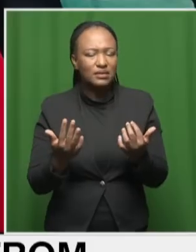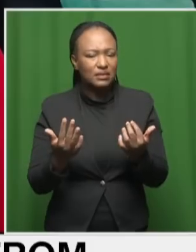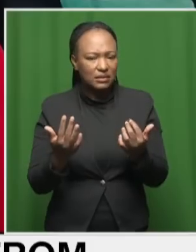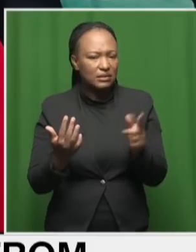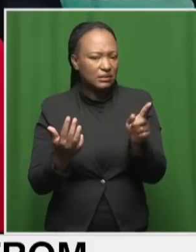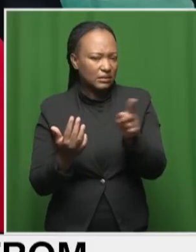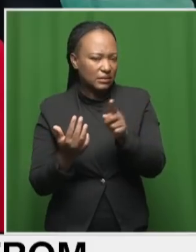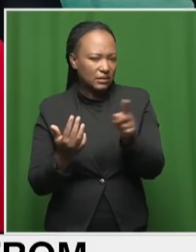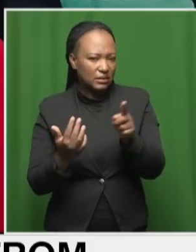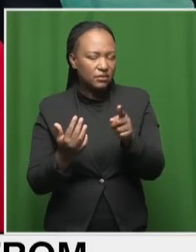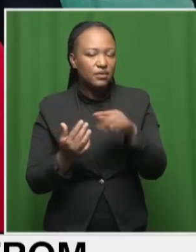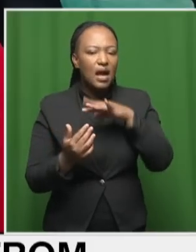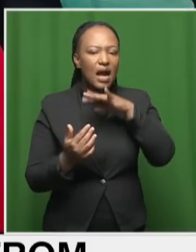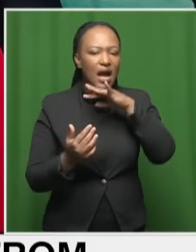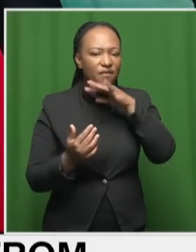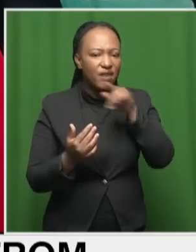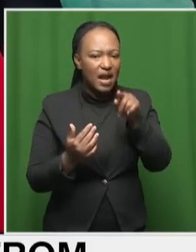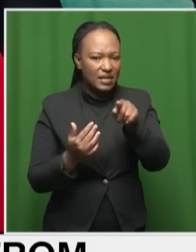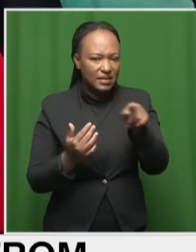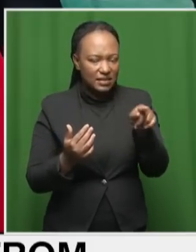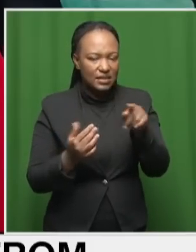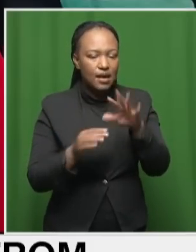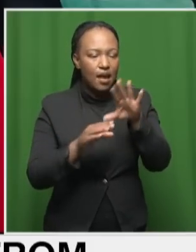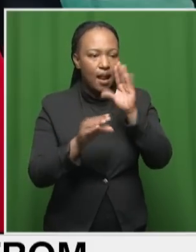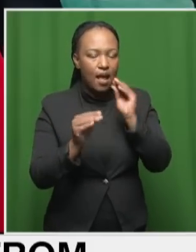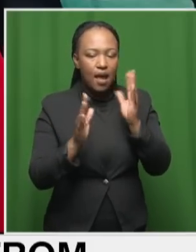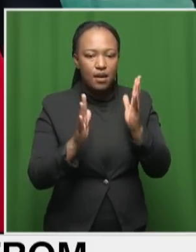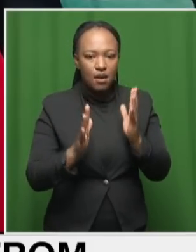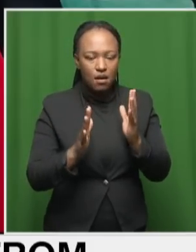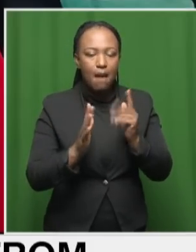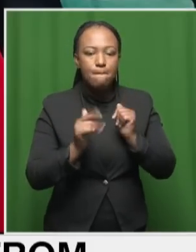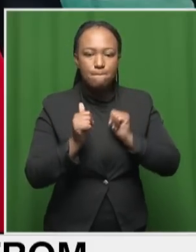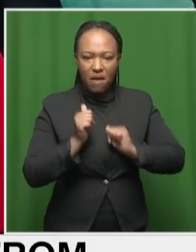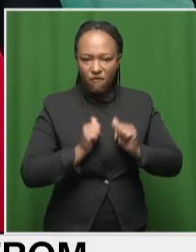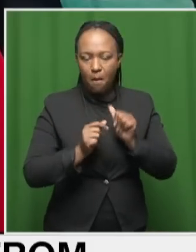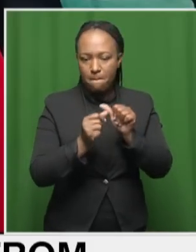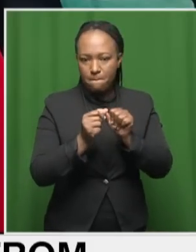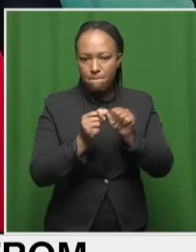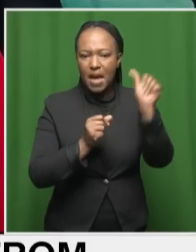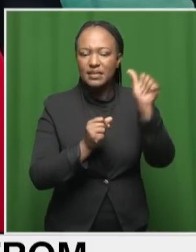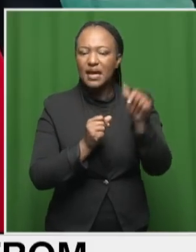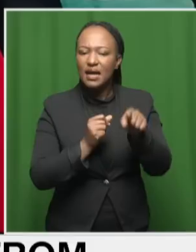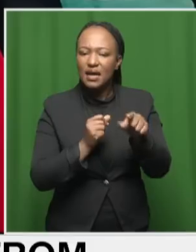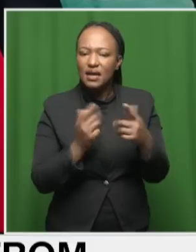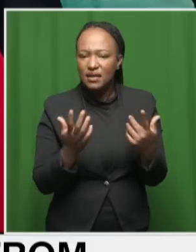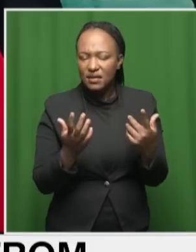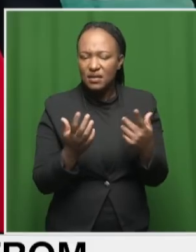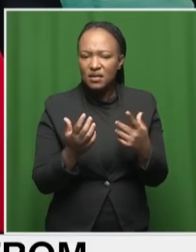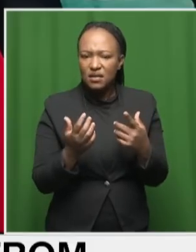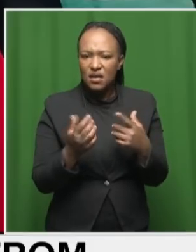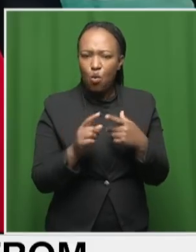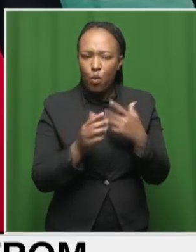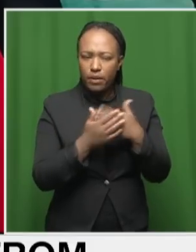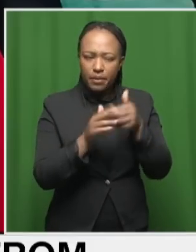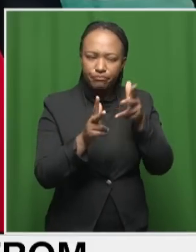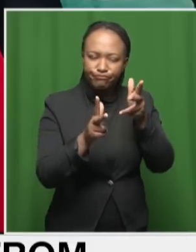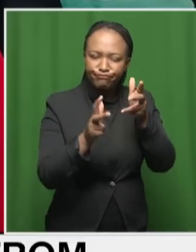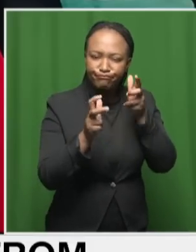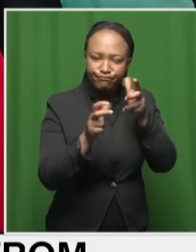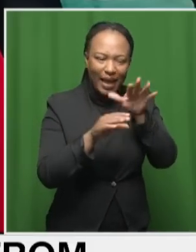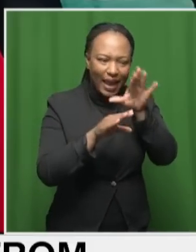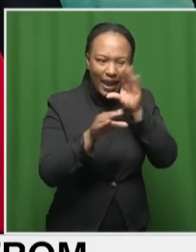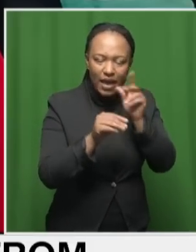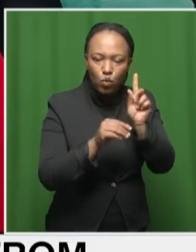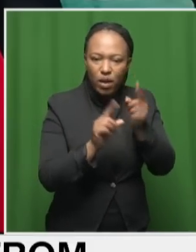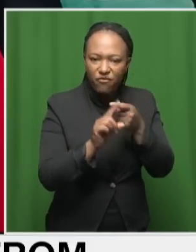the Afrikaans learners actually performed better. So what can we read into that? What does this